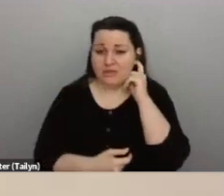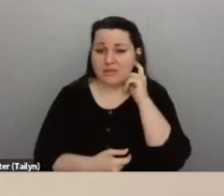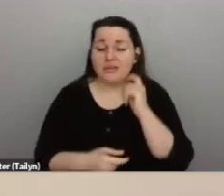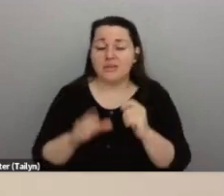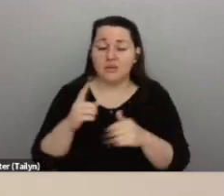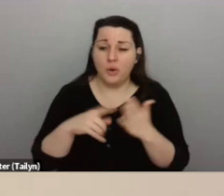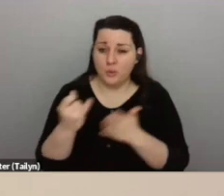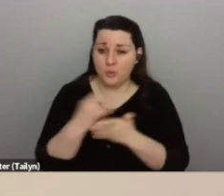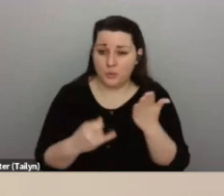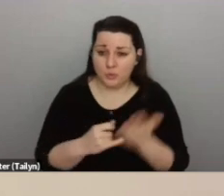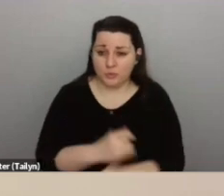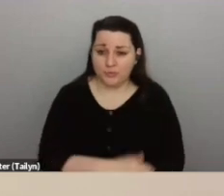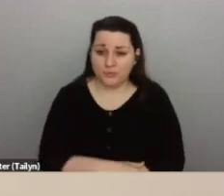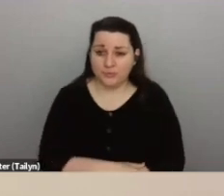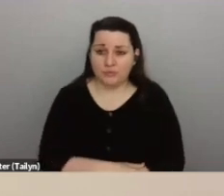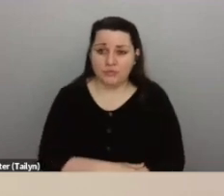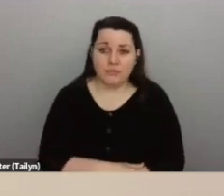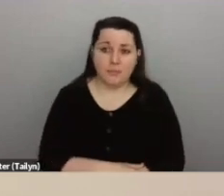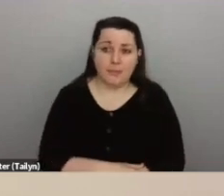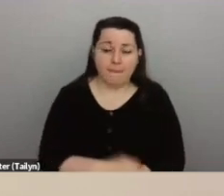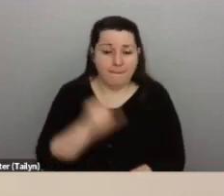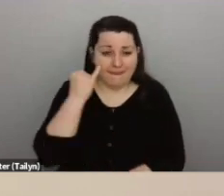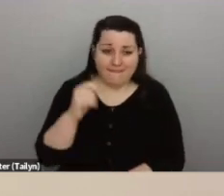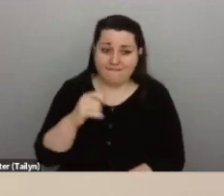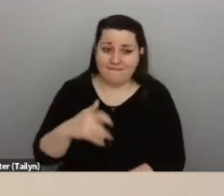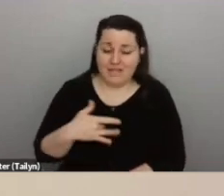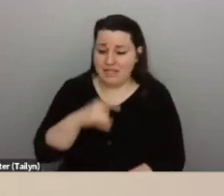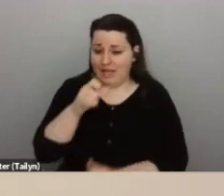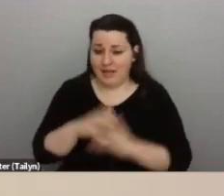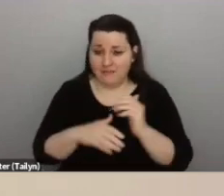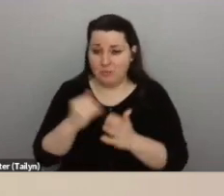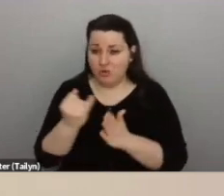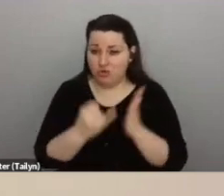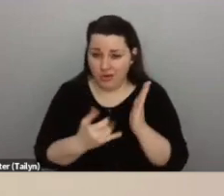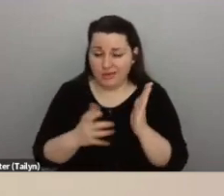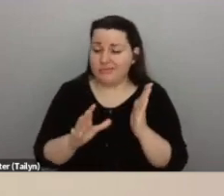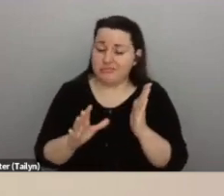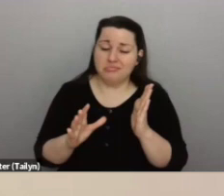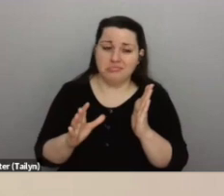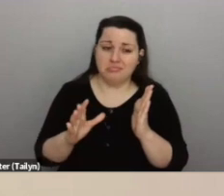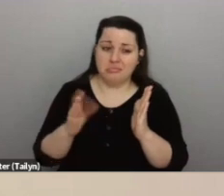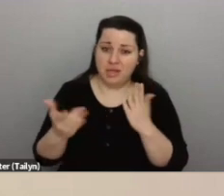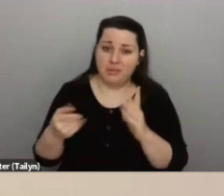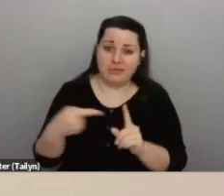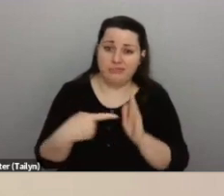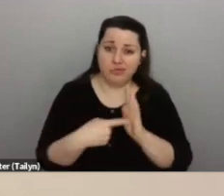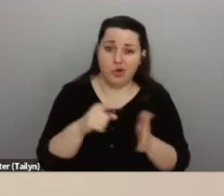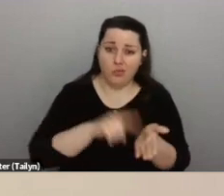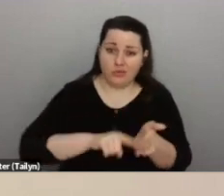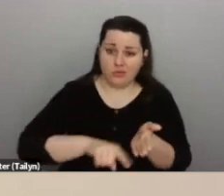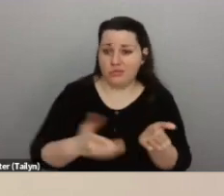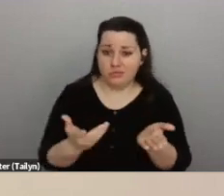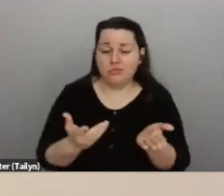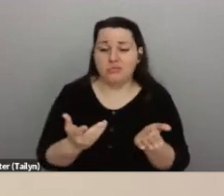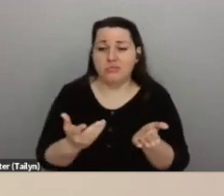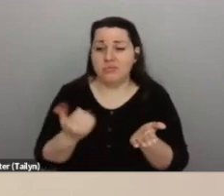drew? Or even if they're not comfortable sharing what they drew, going back to research. Is there